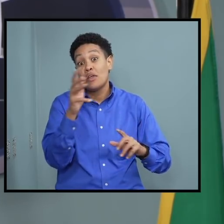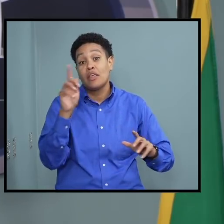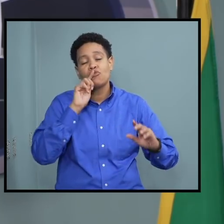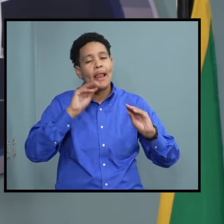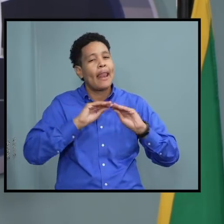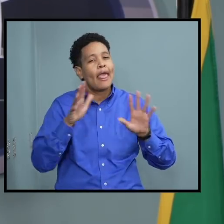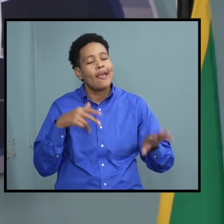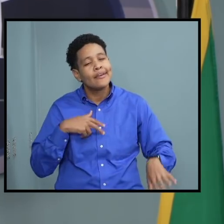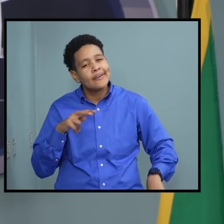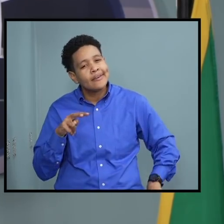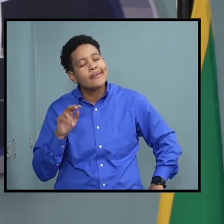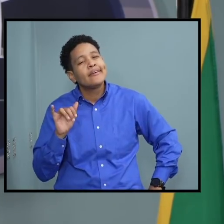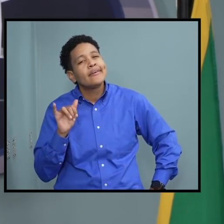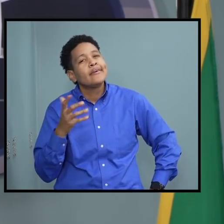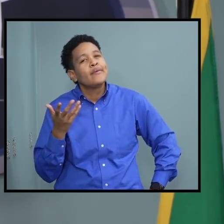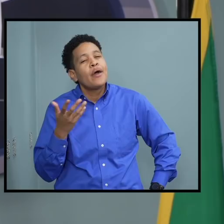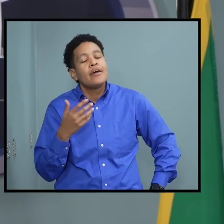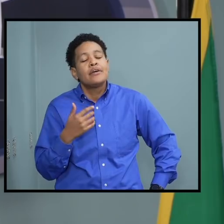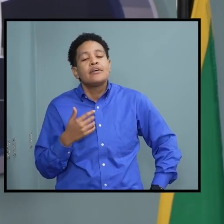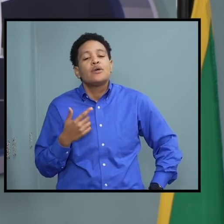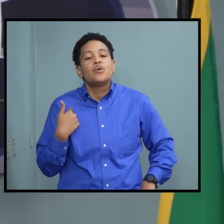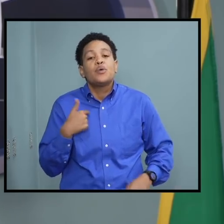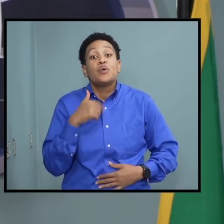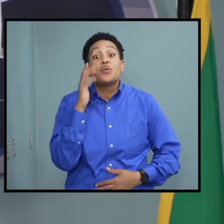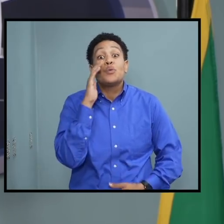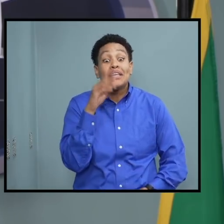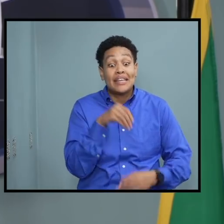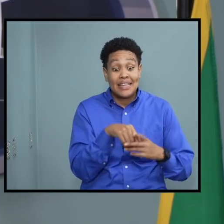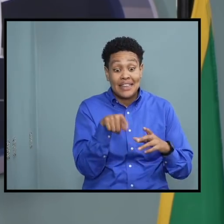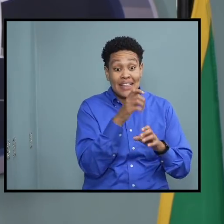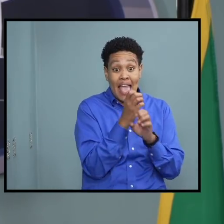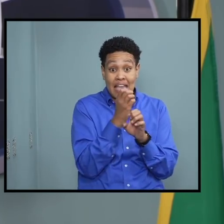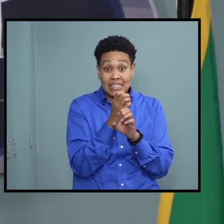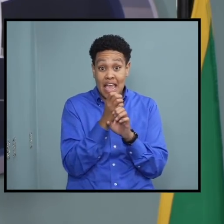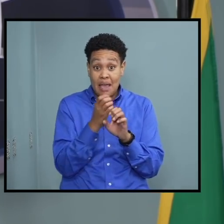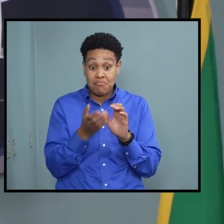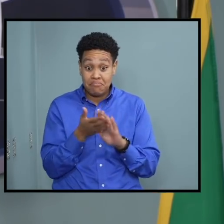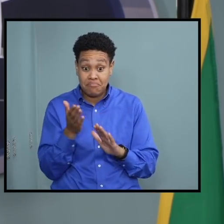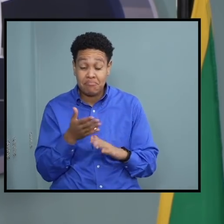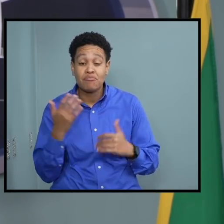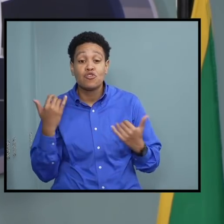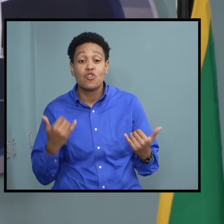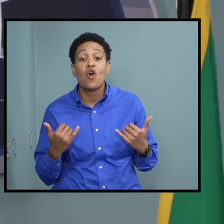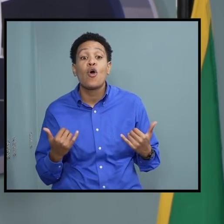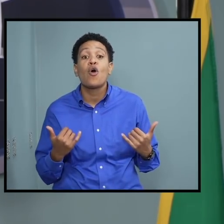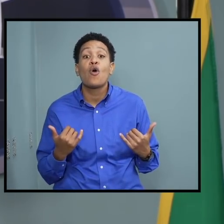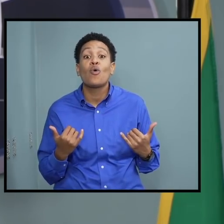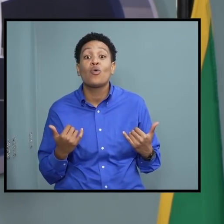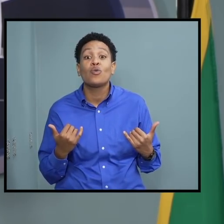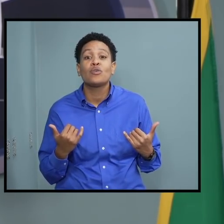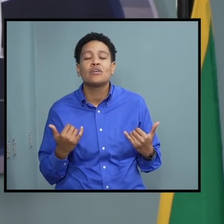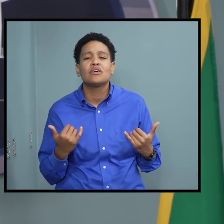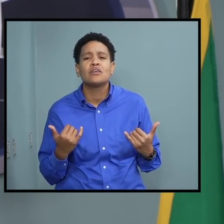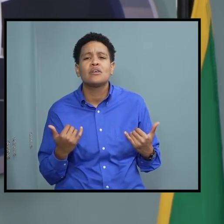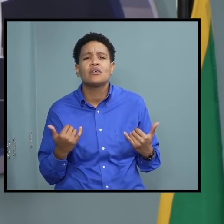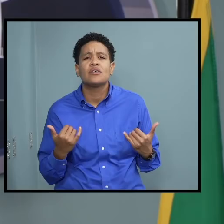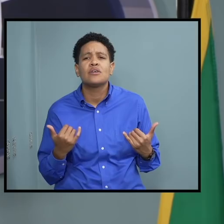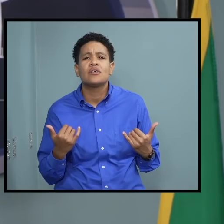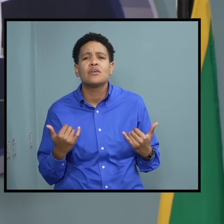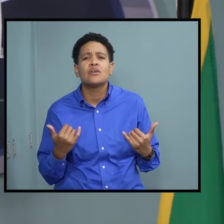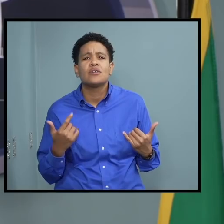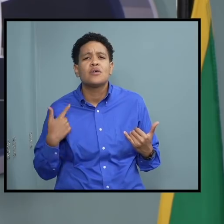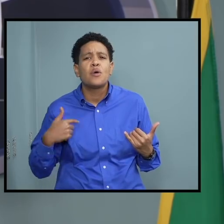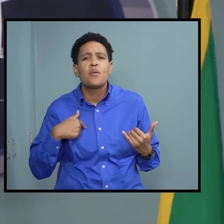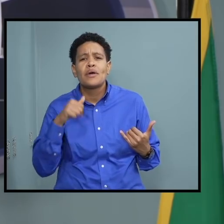clear, is that we are going into these exams and we are not